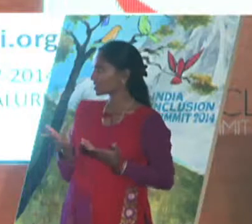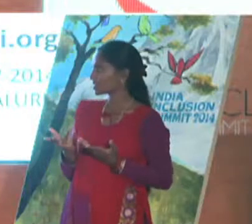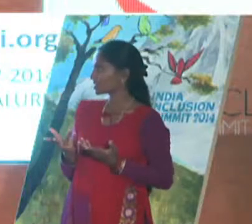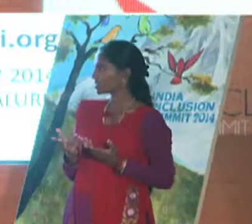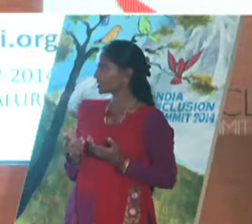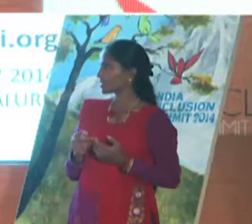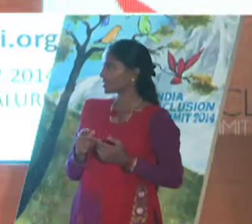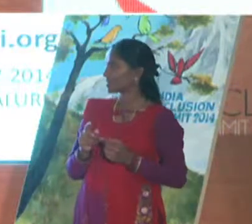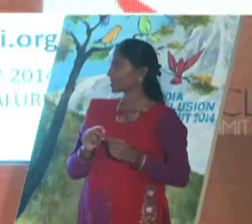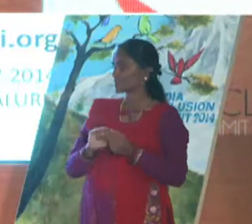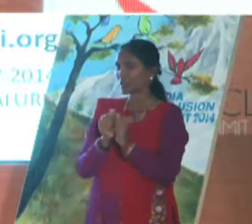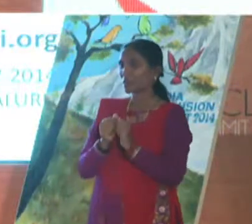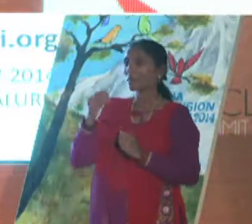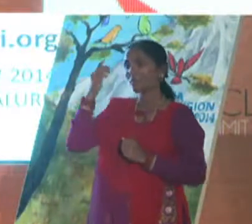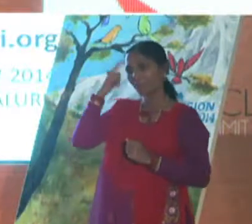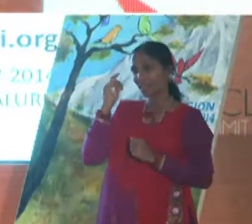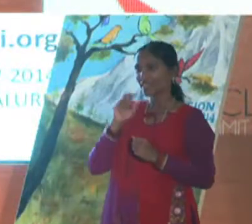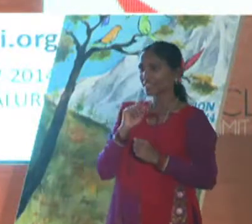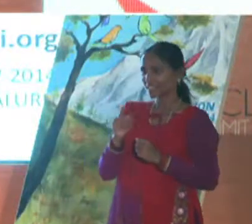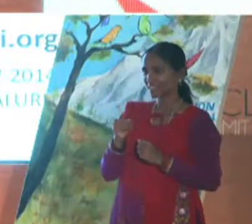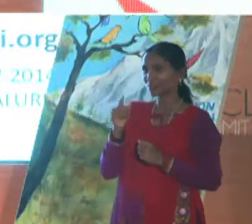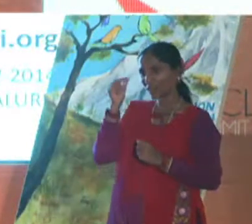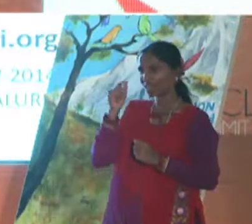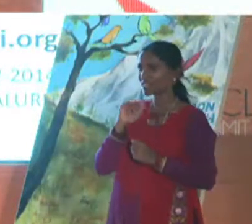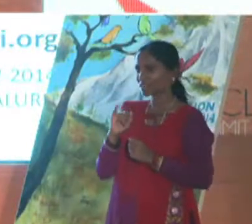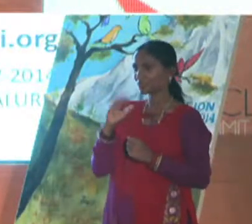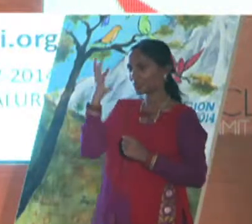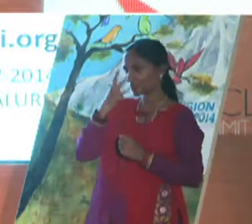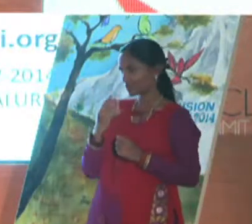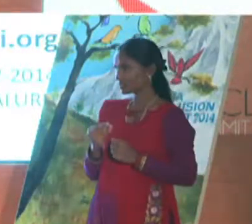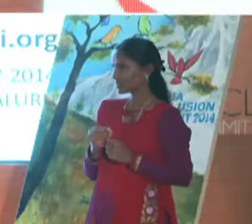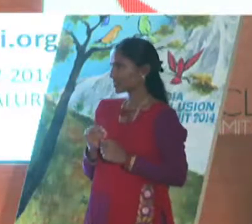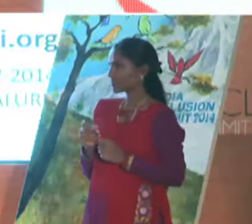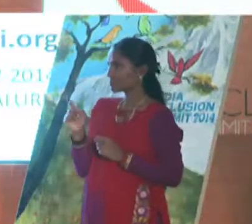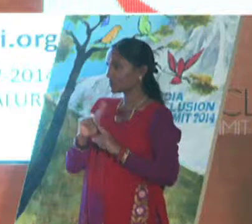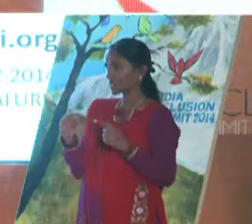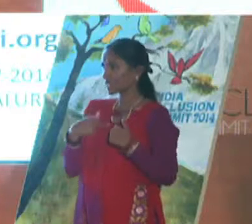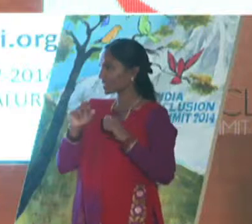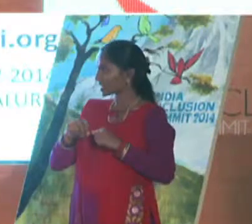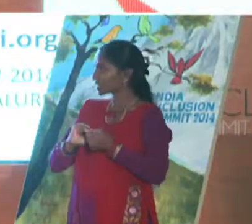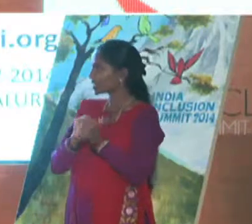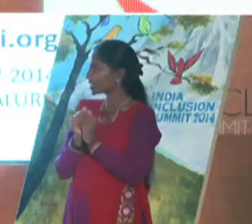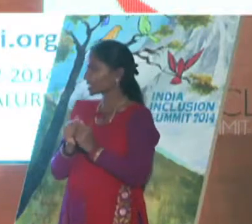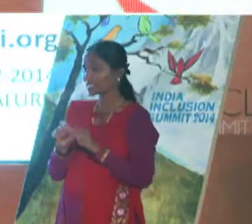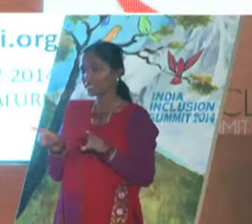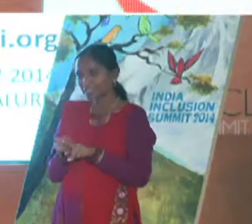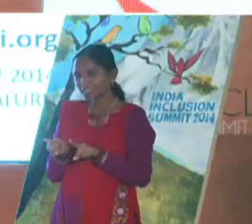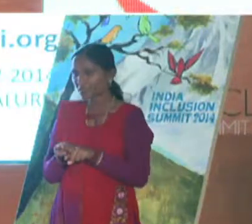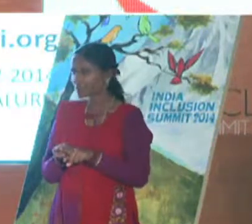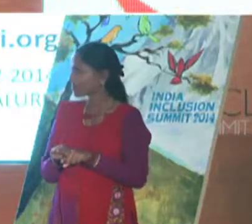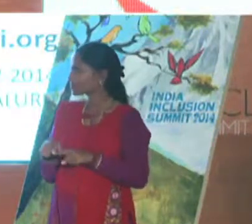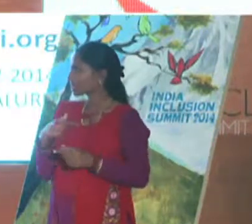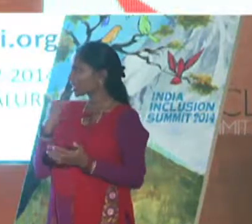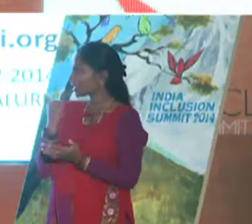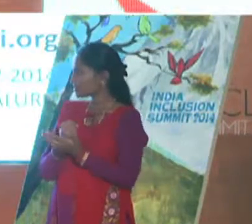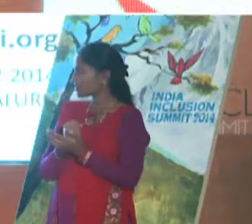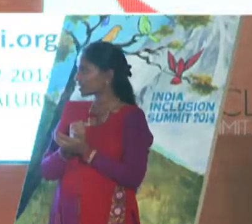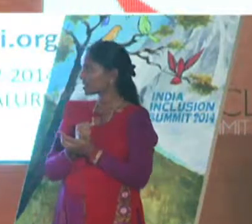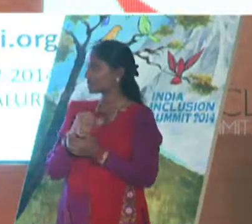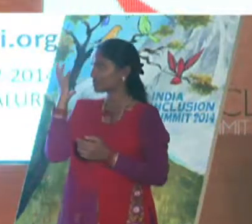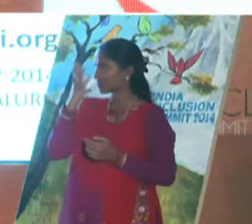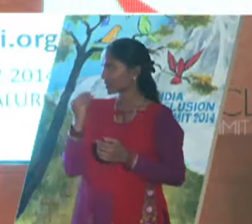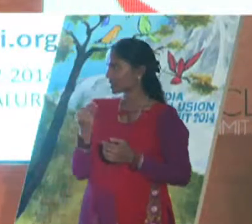is beautiful, then I must be able to change that for blindness. And I should look for the